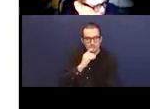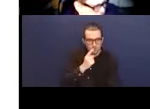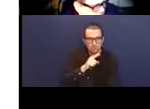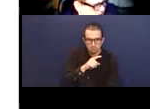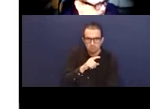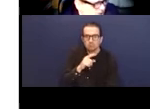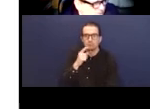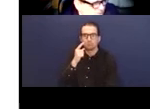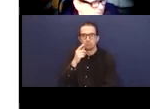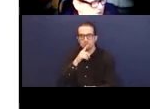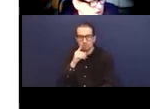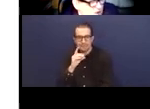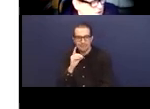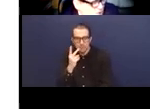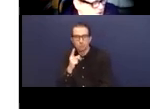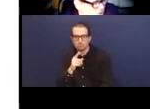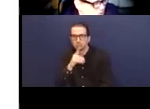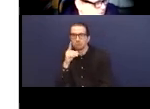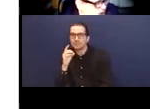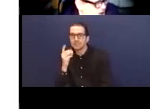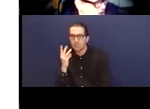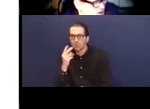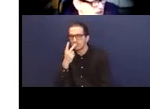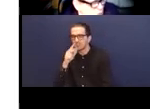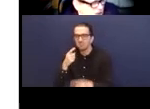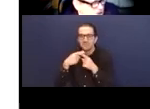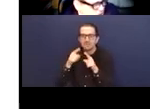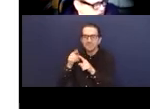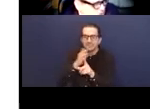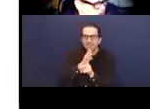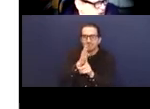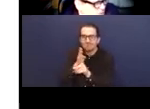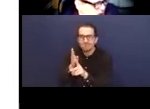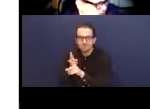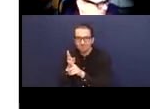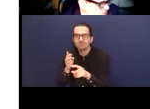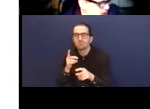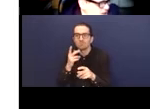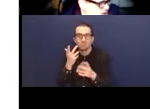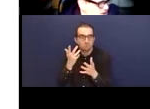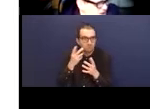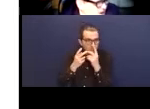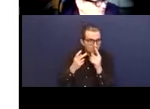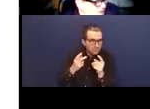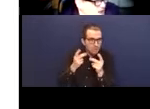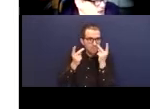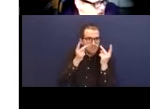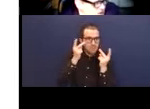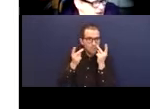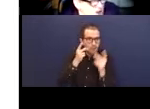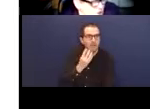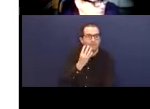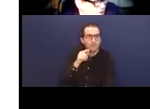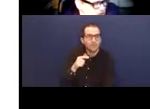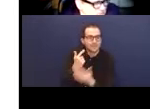blind, effectively, because they couldn't do it at all. So that's 1 in 200 people are blind in this survey.